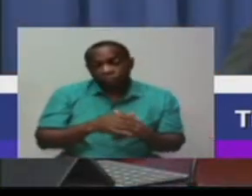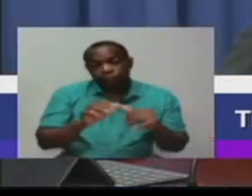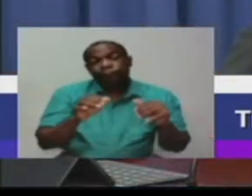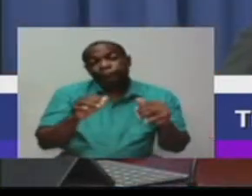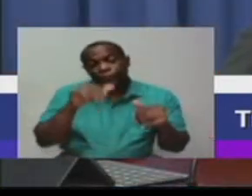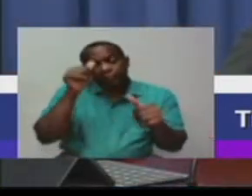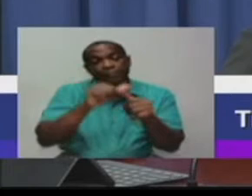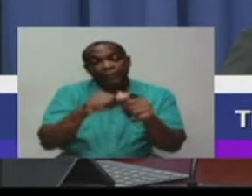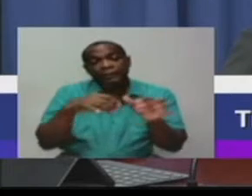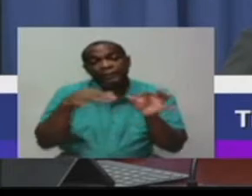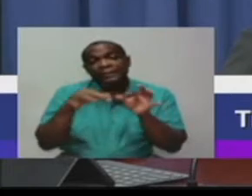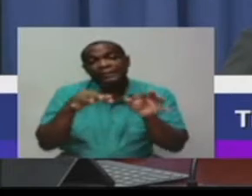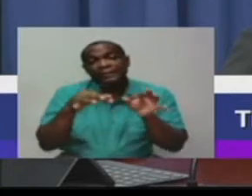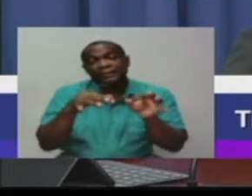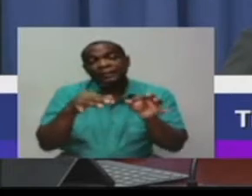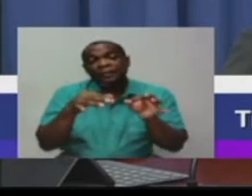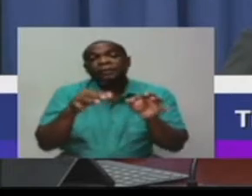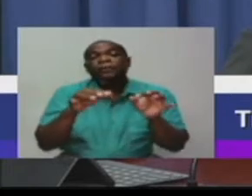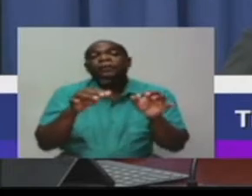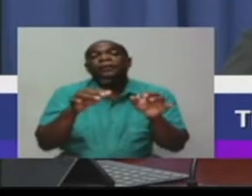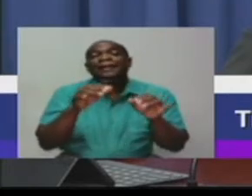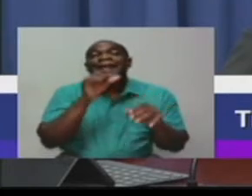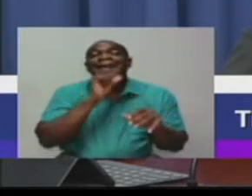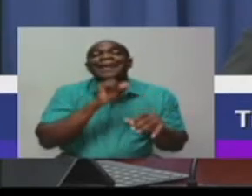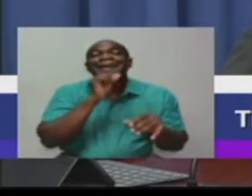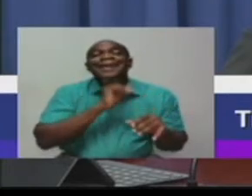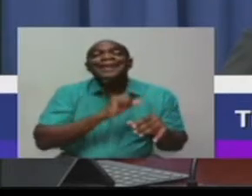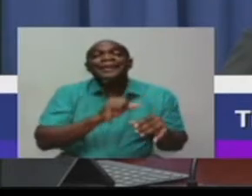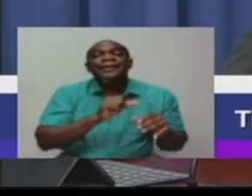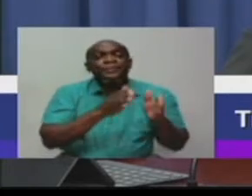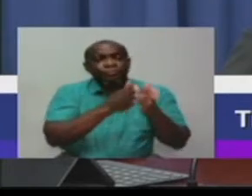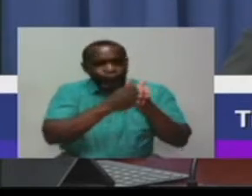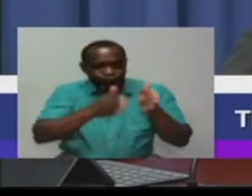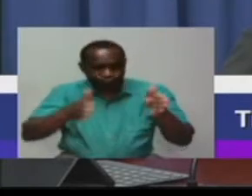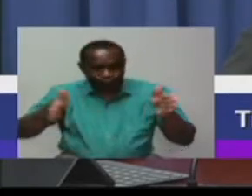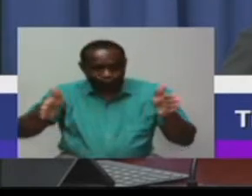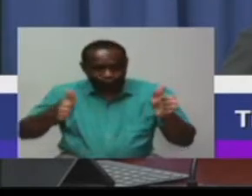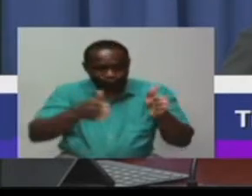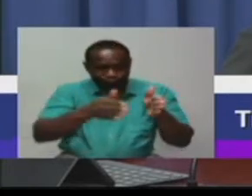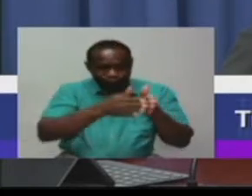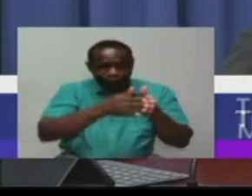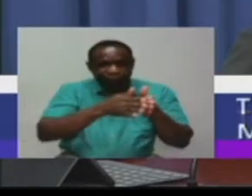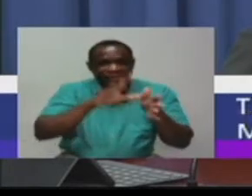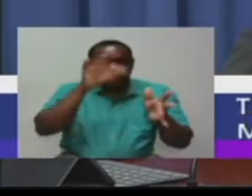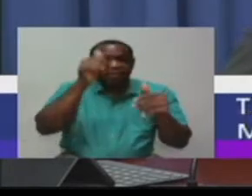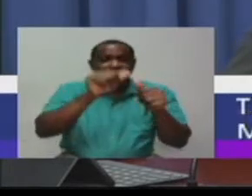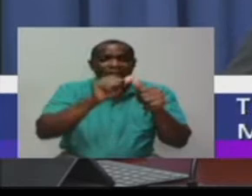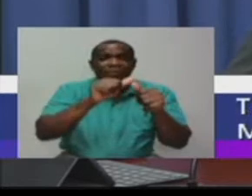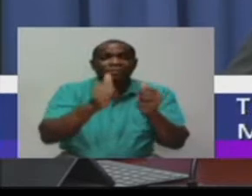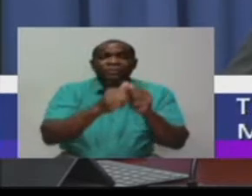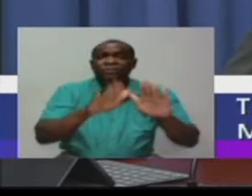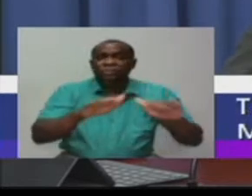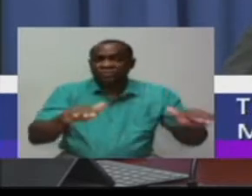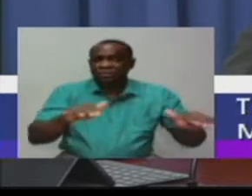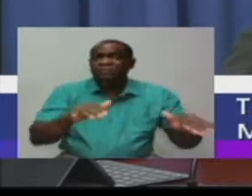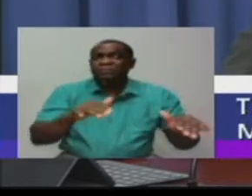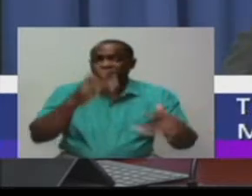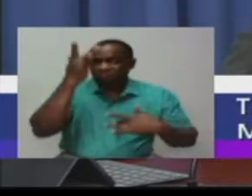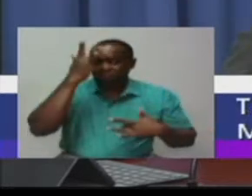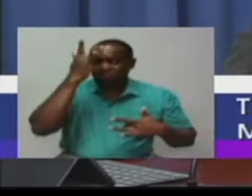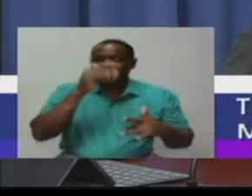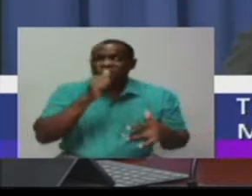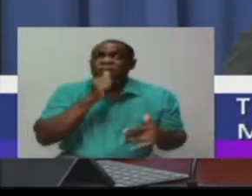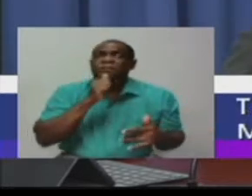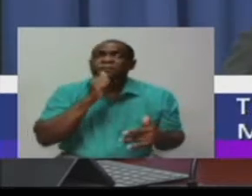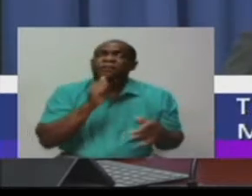have to be very careful with children and patient confidentiality, and we give you the range, 18 and under, because the definition of a child